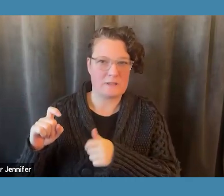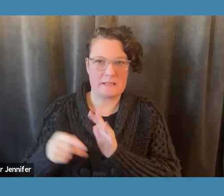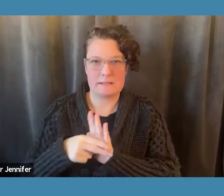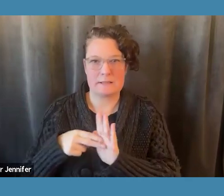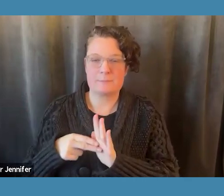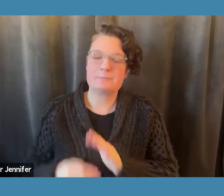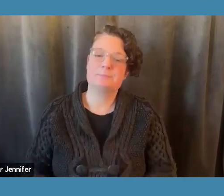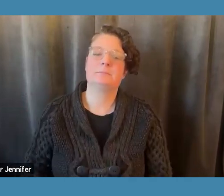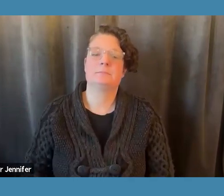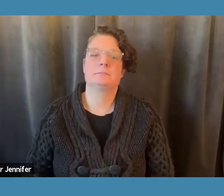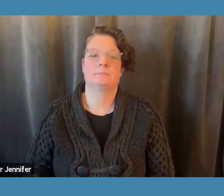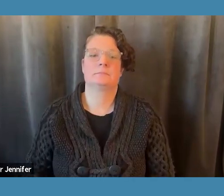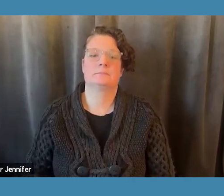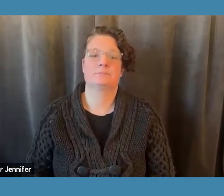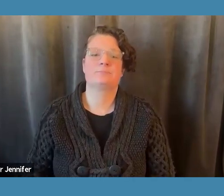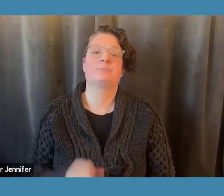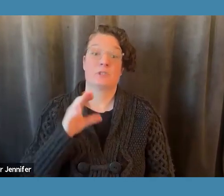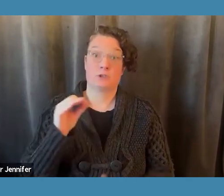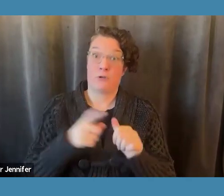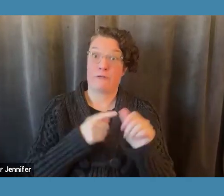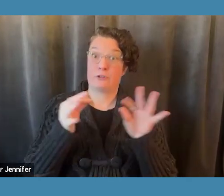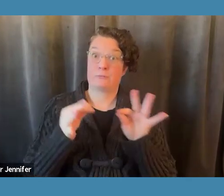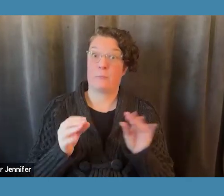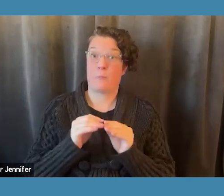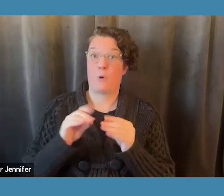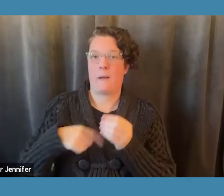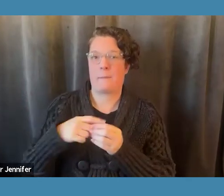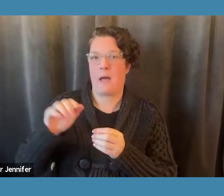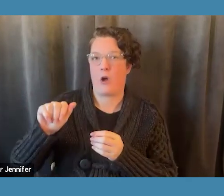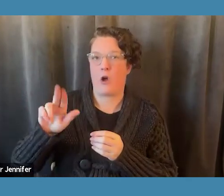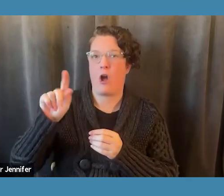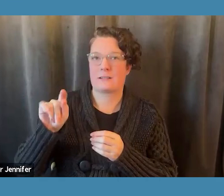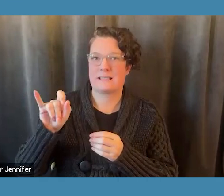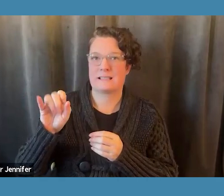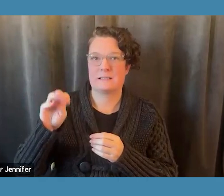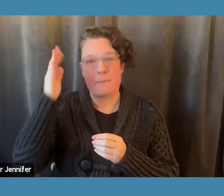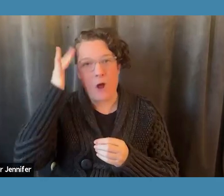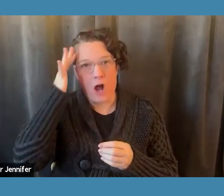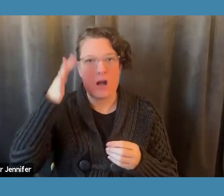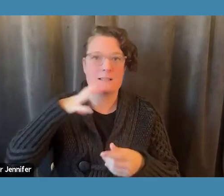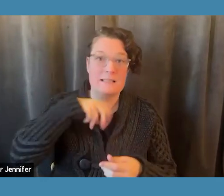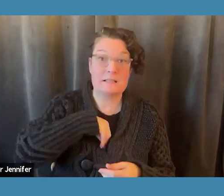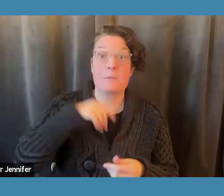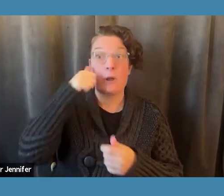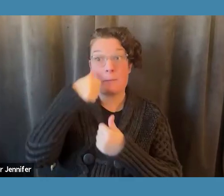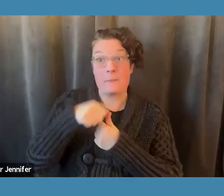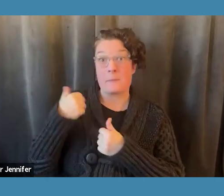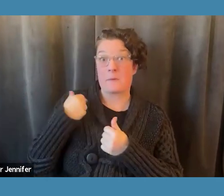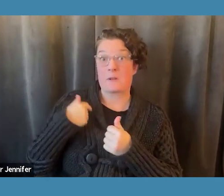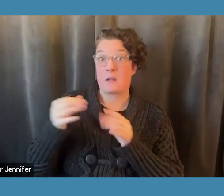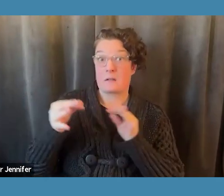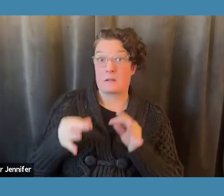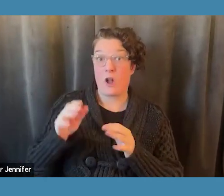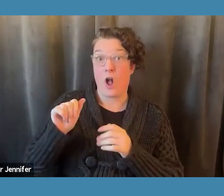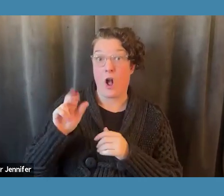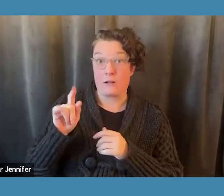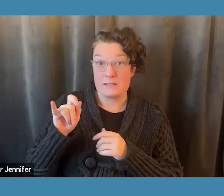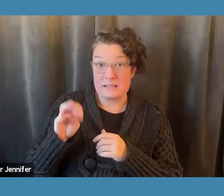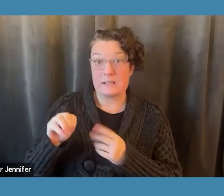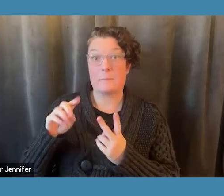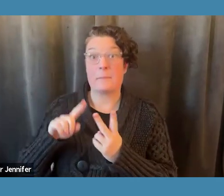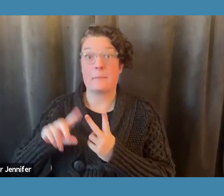So first, I'm going to talk about the autism category. And remember earlier, I said autism and intellectual disability are the